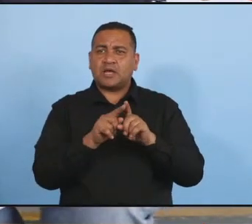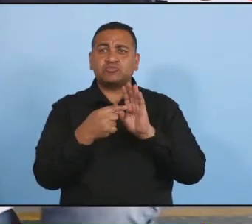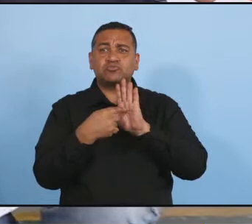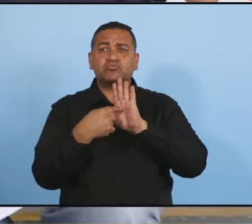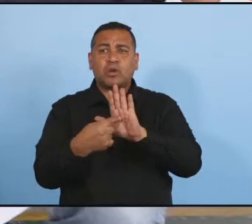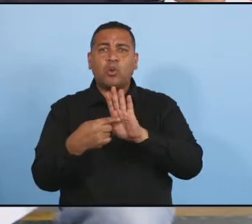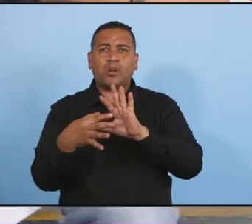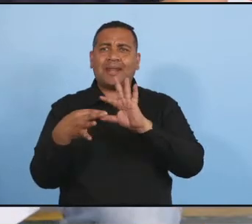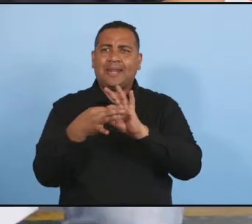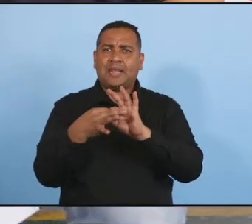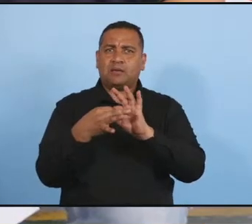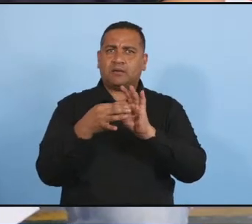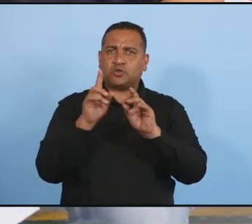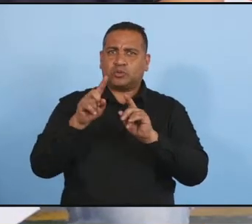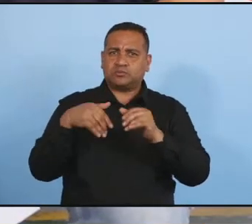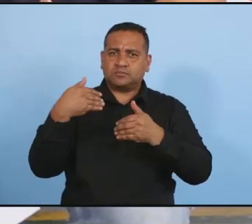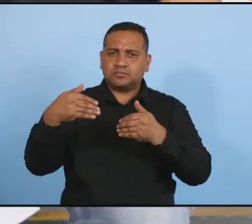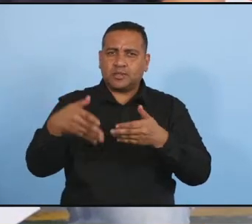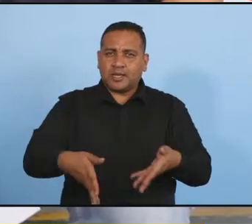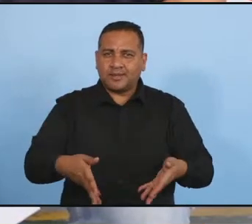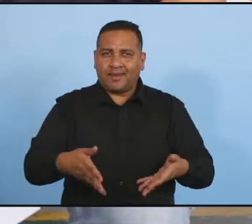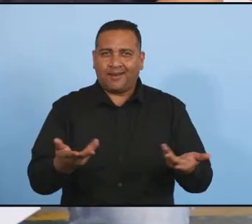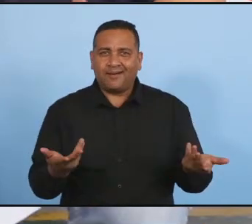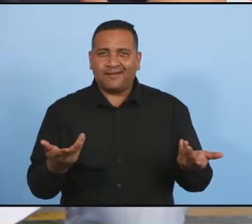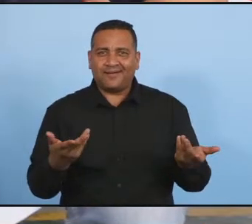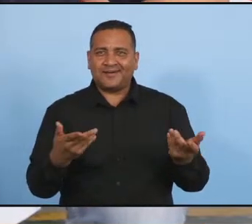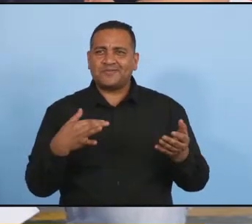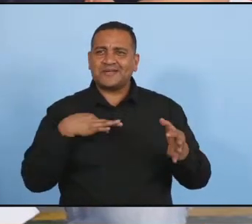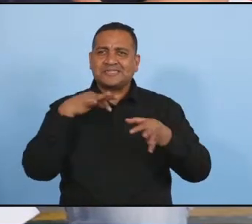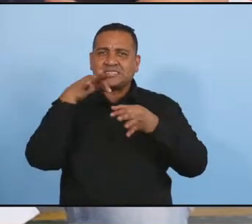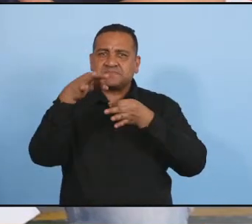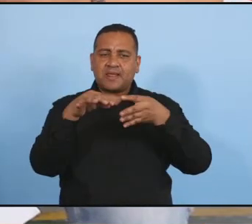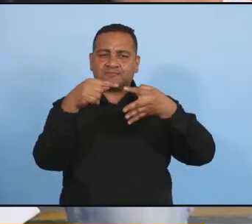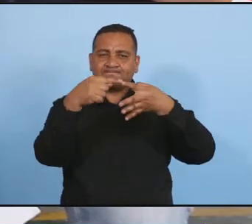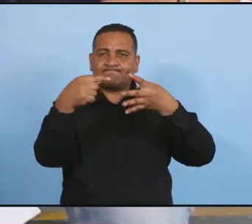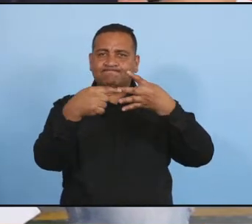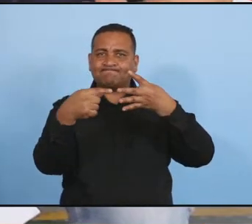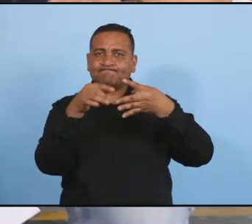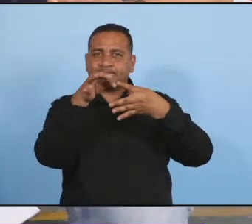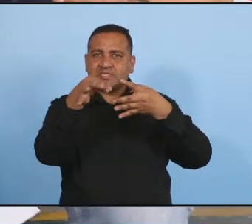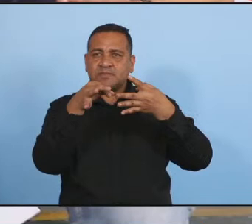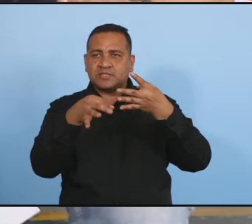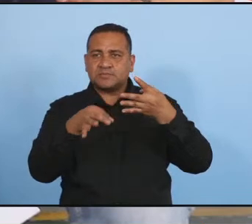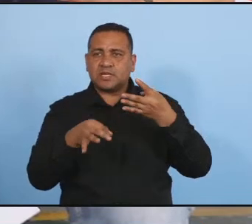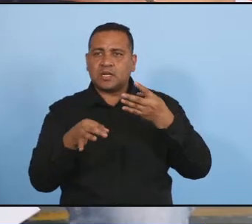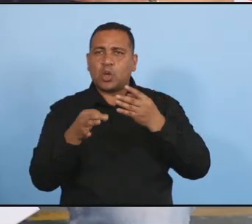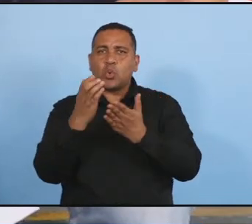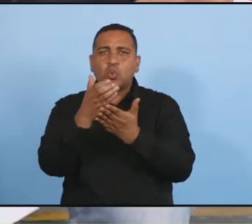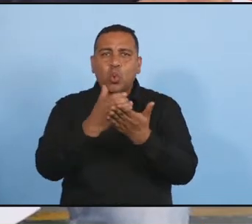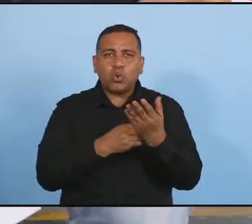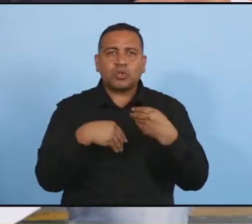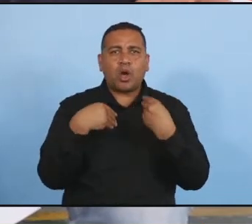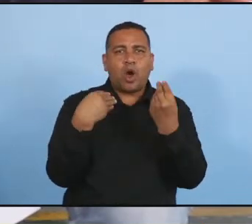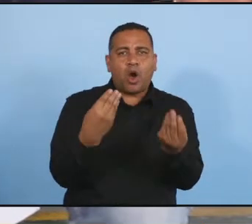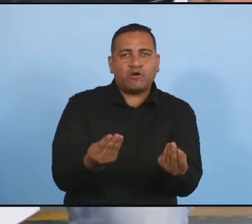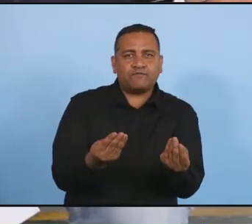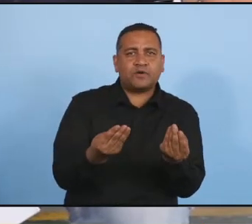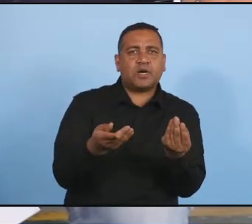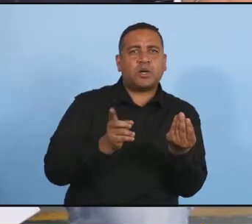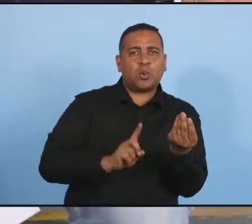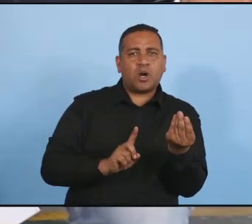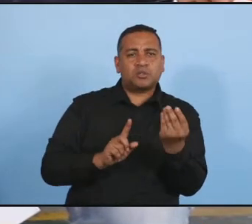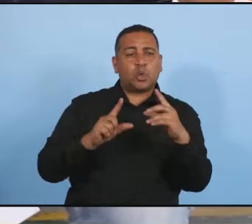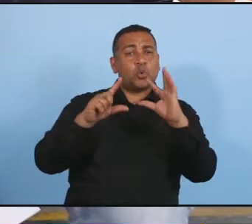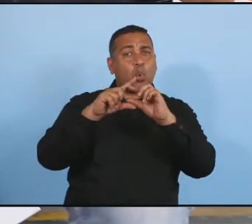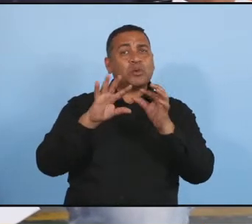because we bring you the nuts and bolts, literally, of the courses that is offered at Northlink